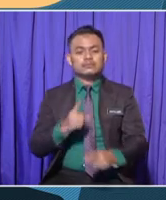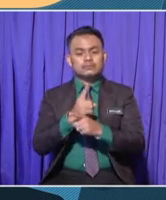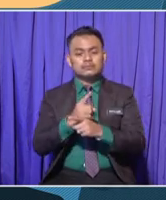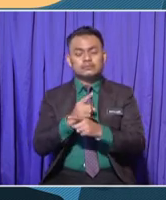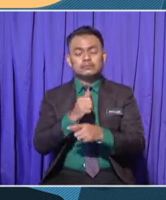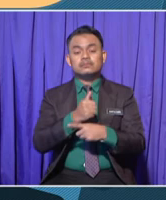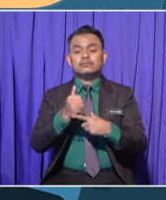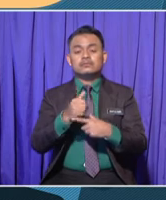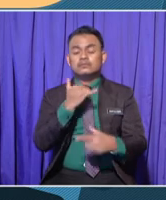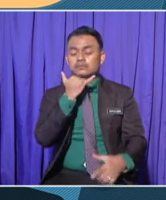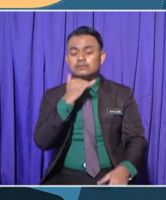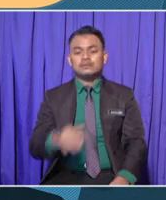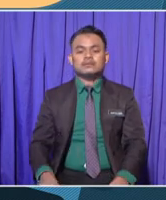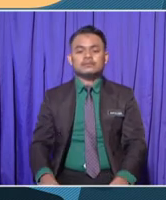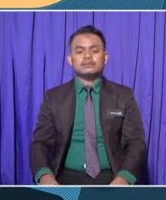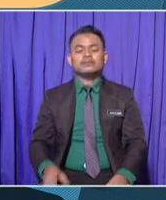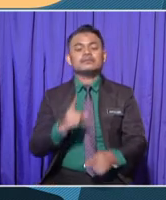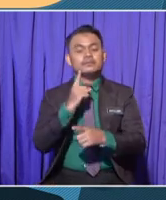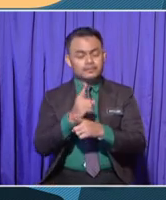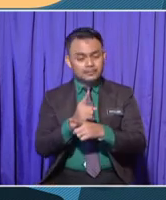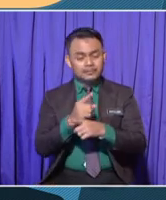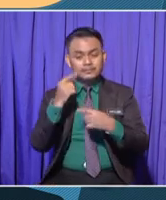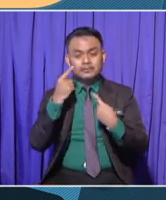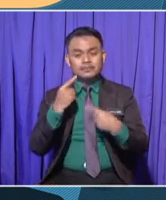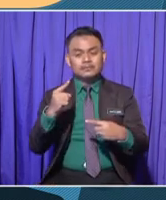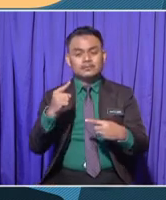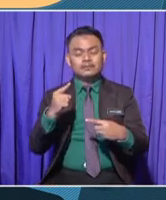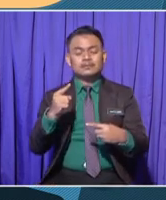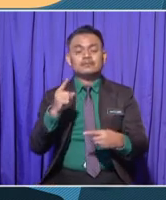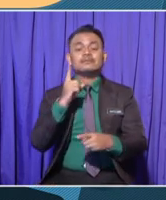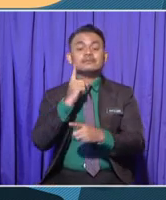Excellent! The answer is true.